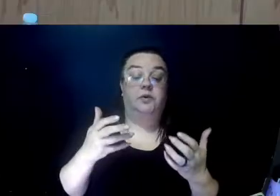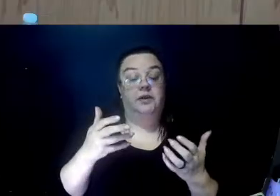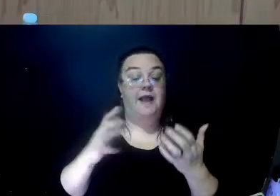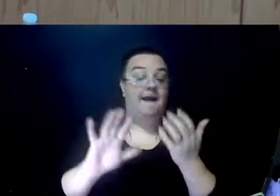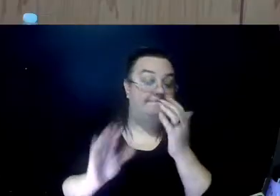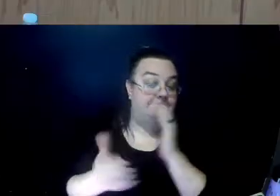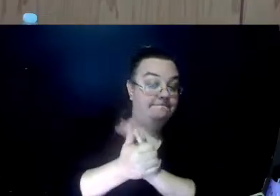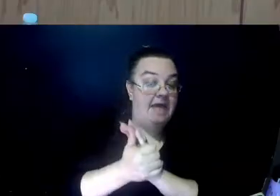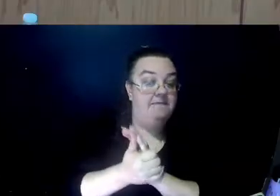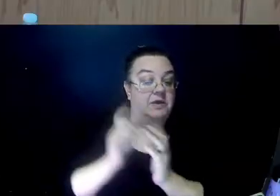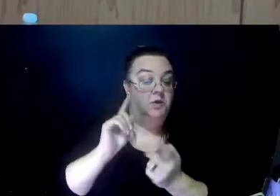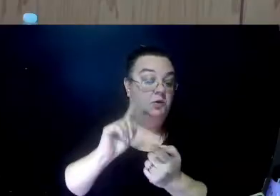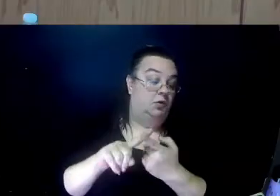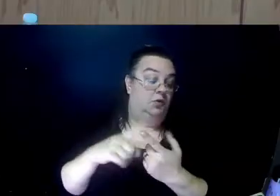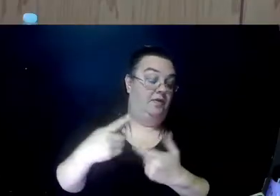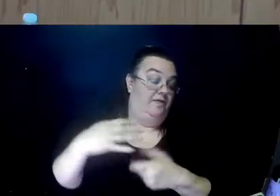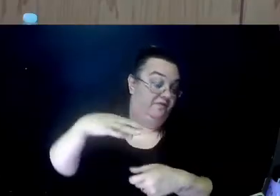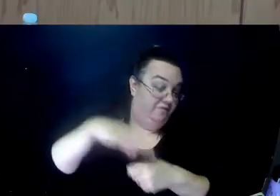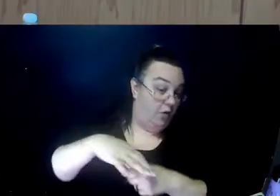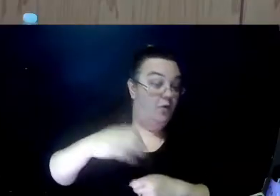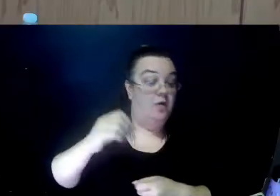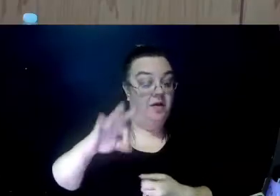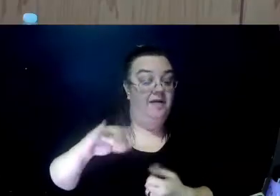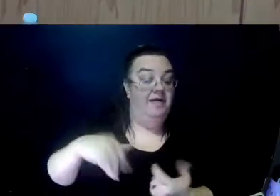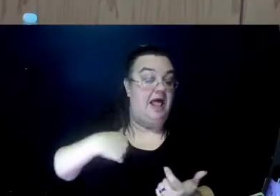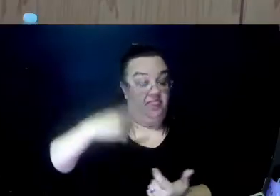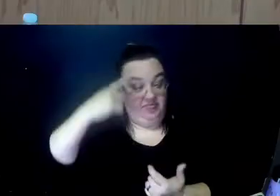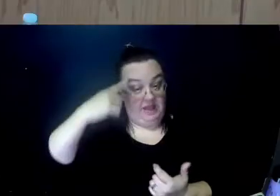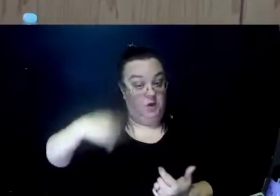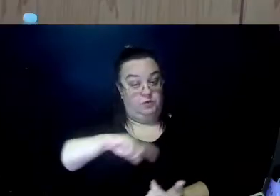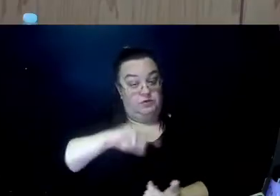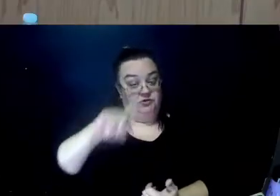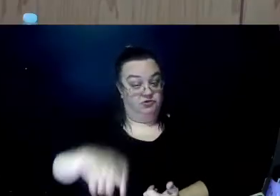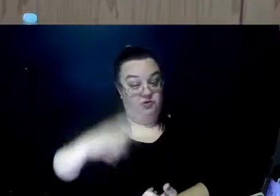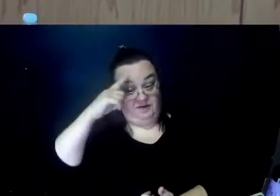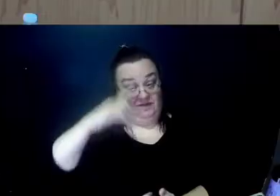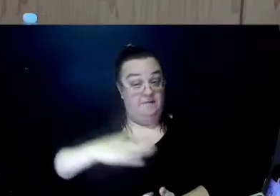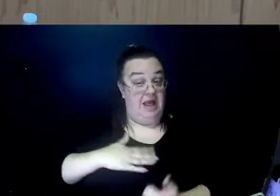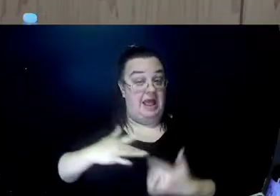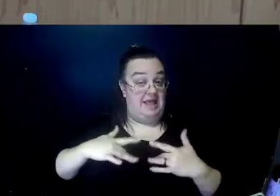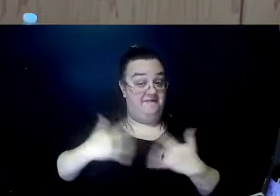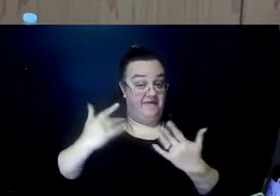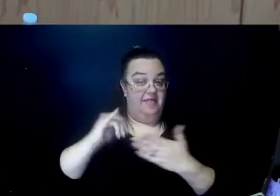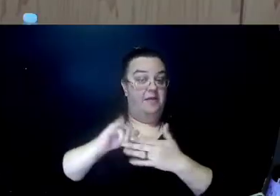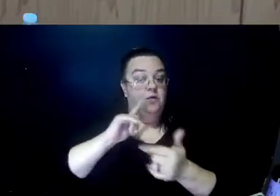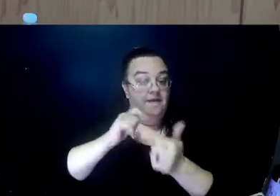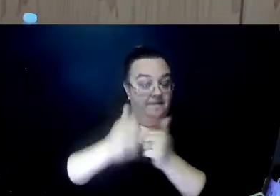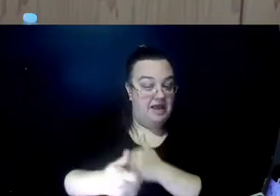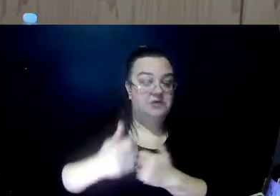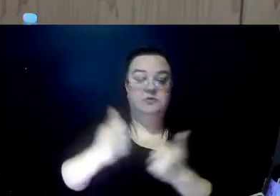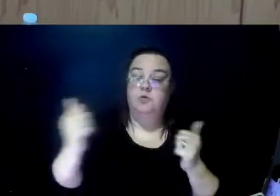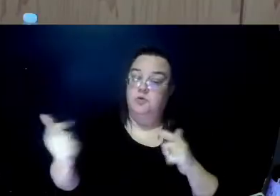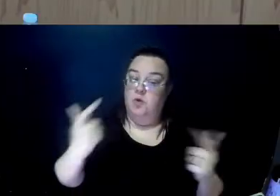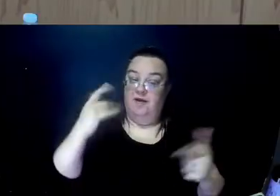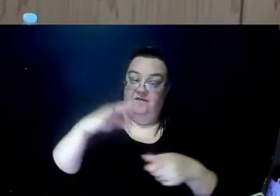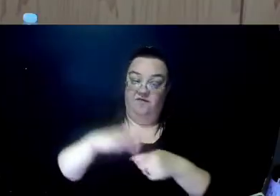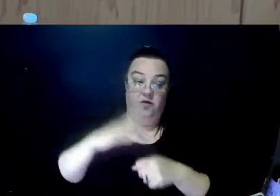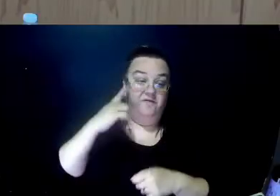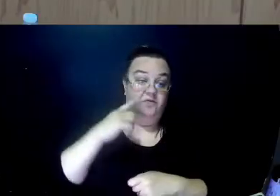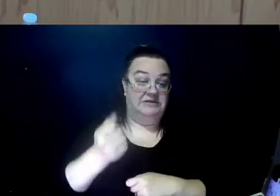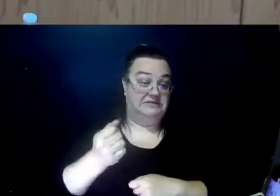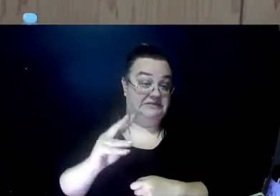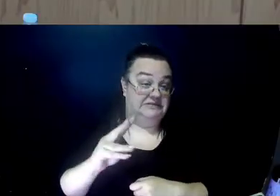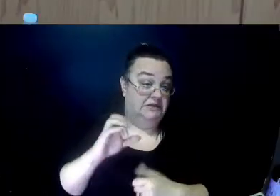amendment to the vote of I think we should. For my event that was passed, it was voted unanimously as for